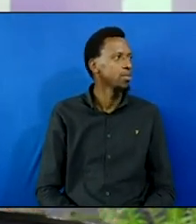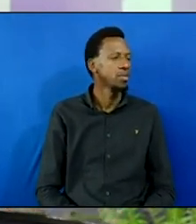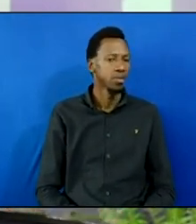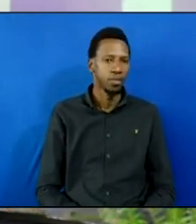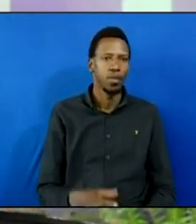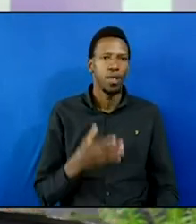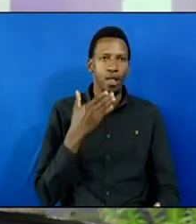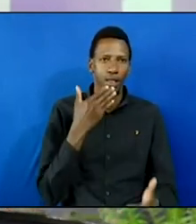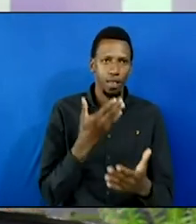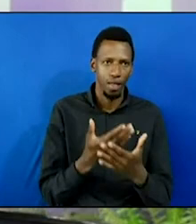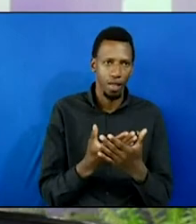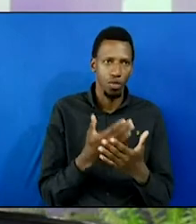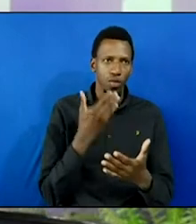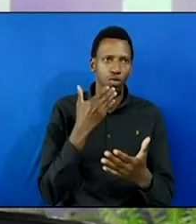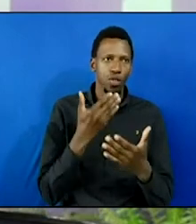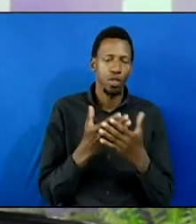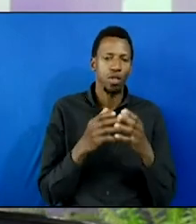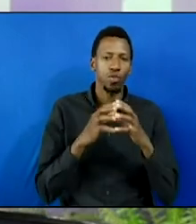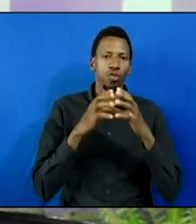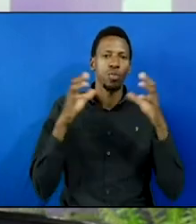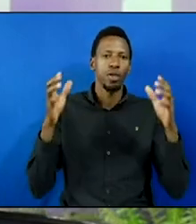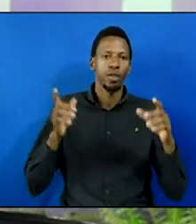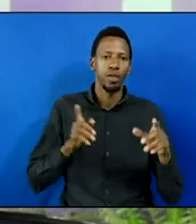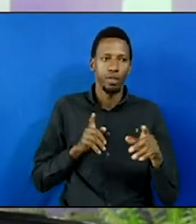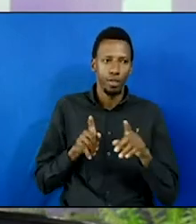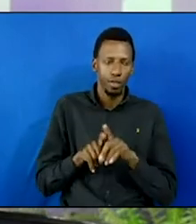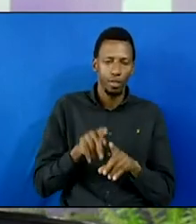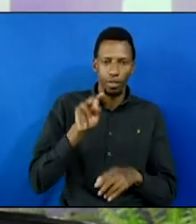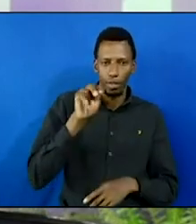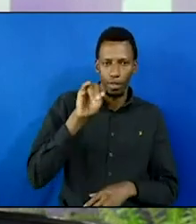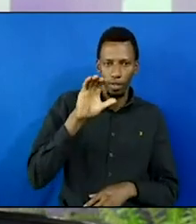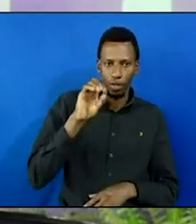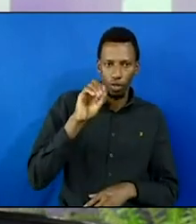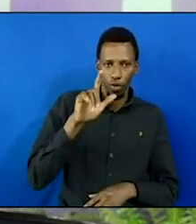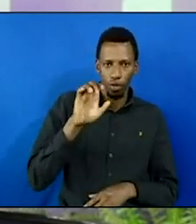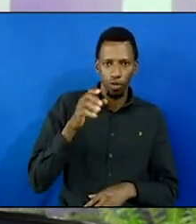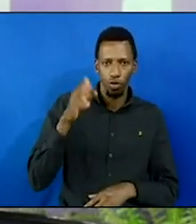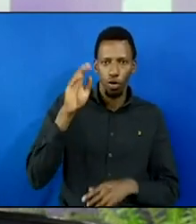Thank you. Thank you very much, Sister Nicole. The Lord bless you and keep you.